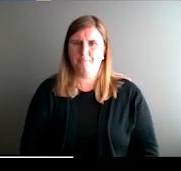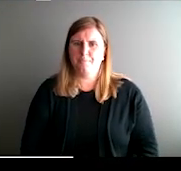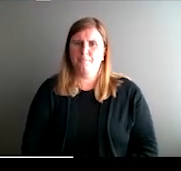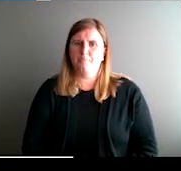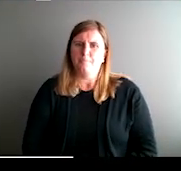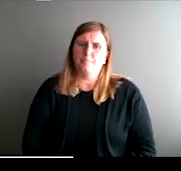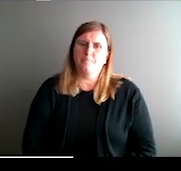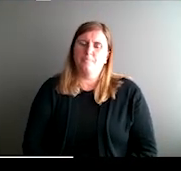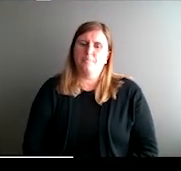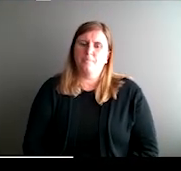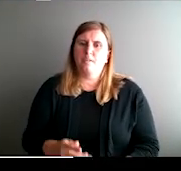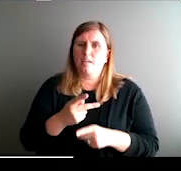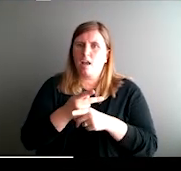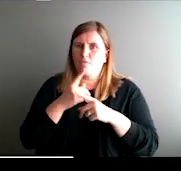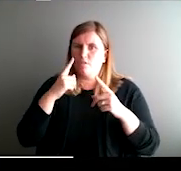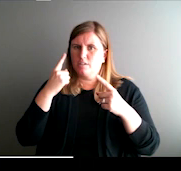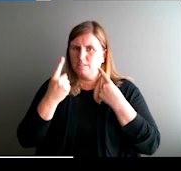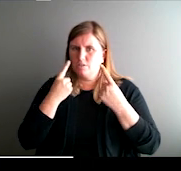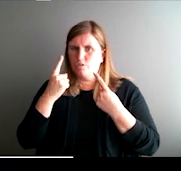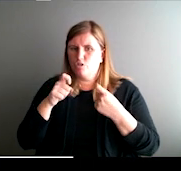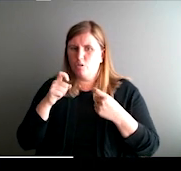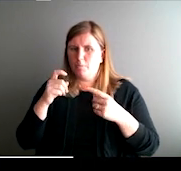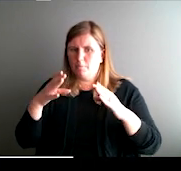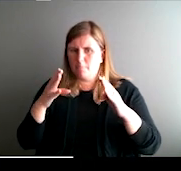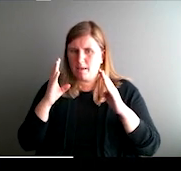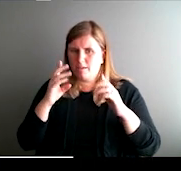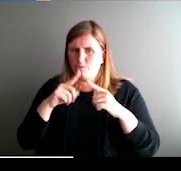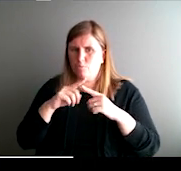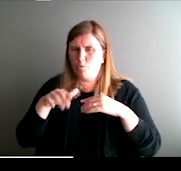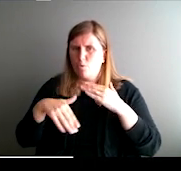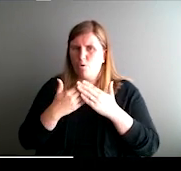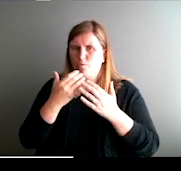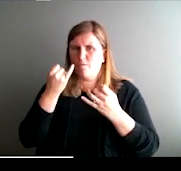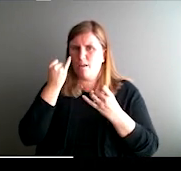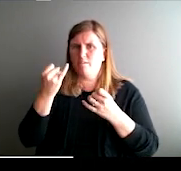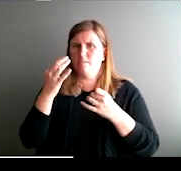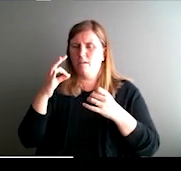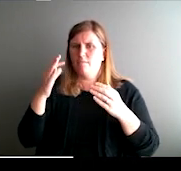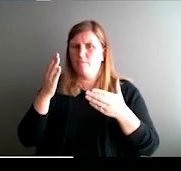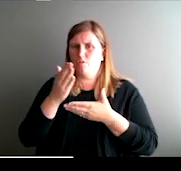Careful consideration should be paid to the idea of these